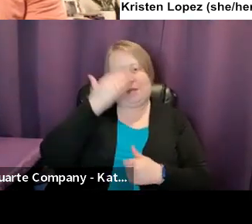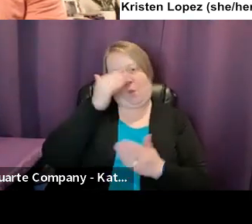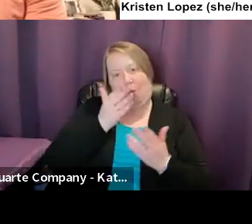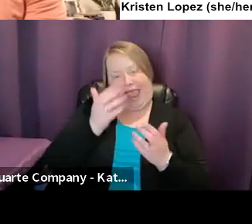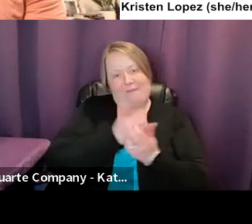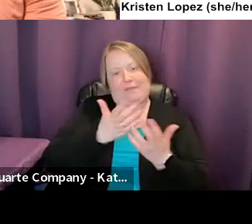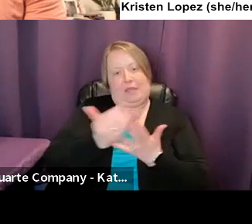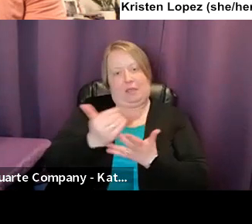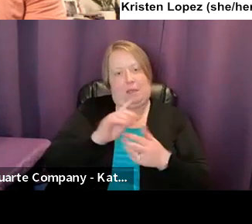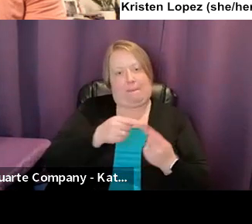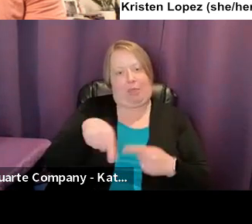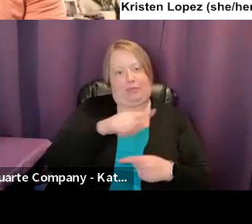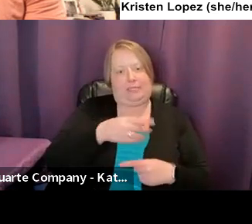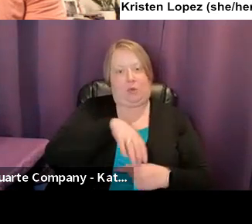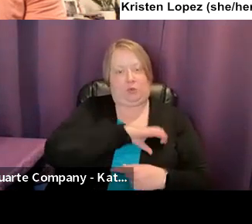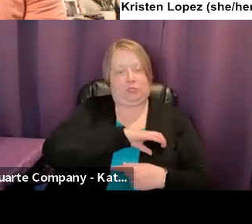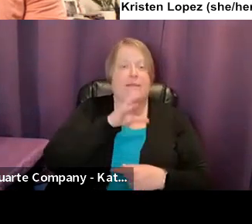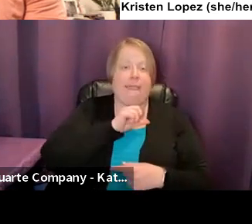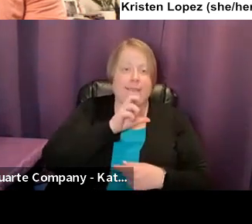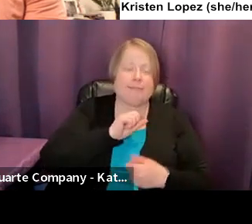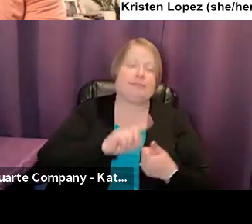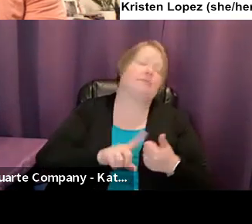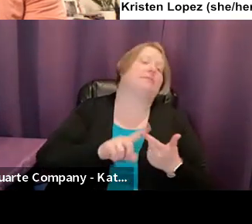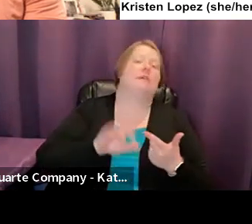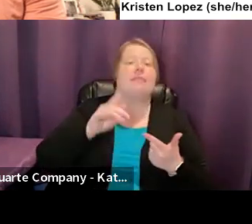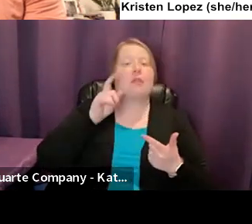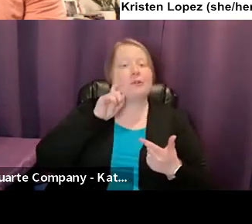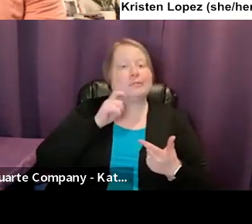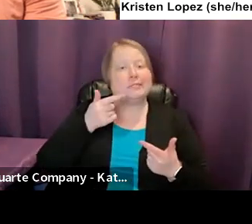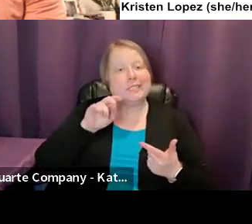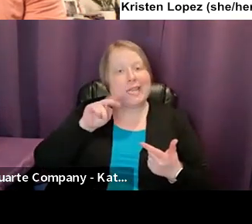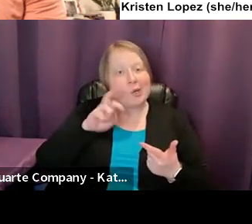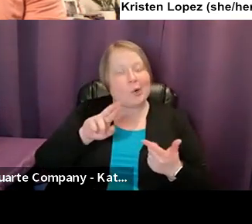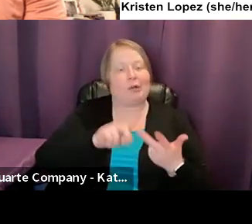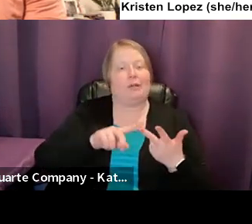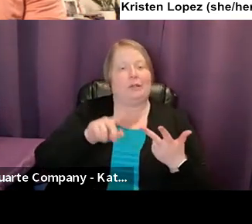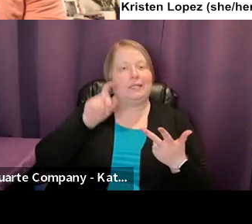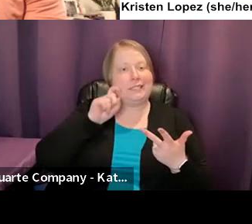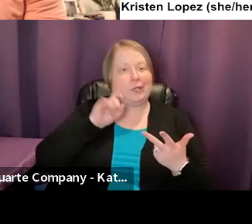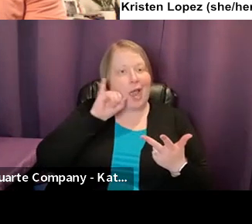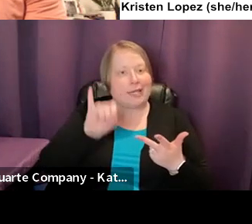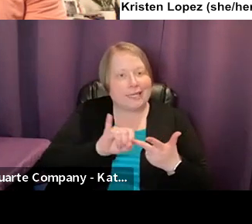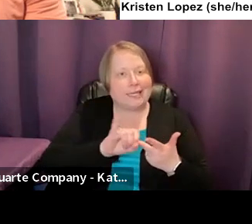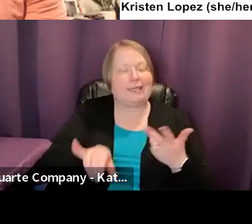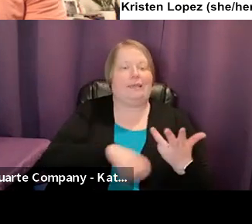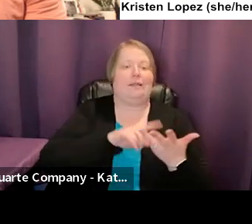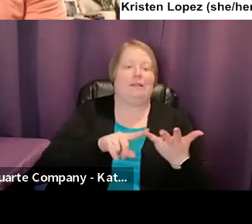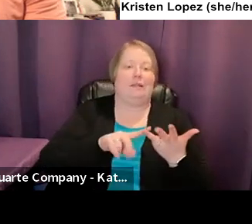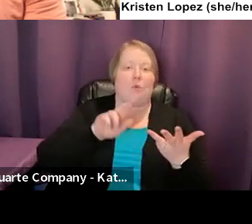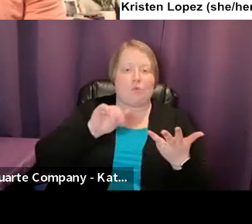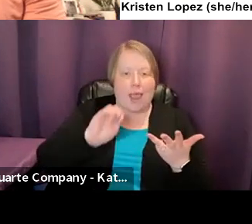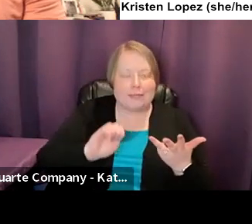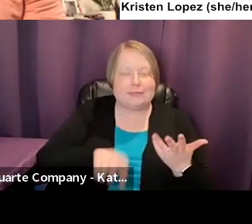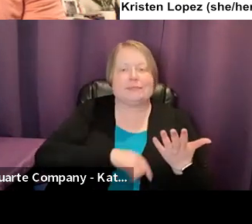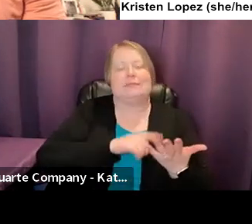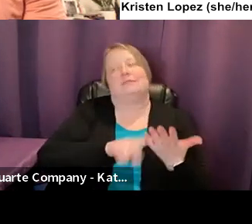the ages that are portrayed, what their genders are, what their gender identities are, what their race is. We can tell